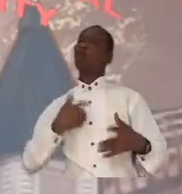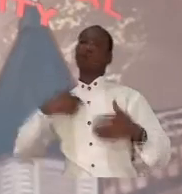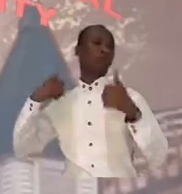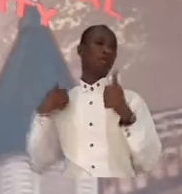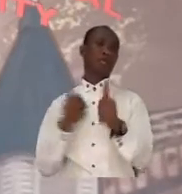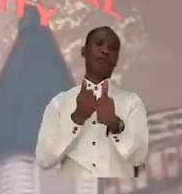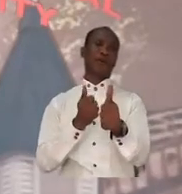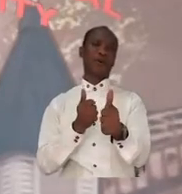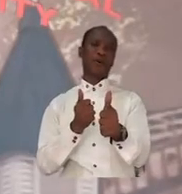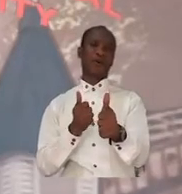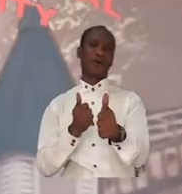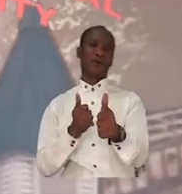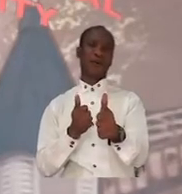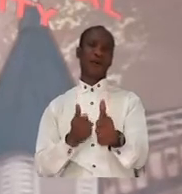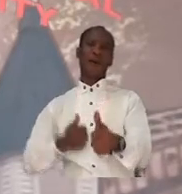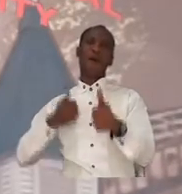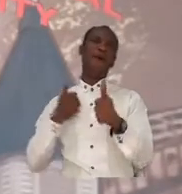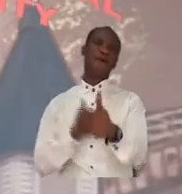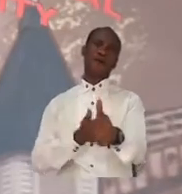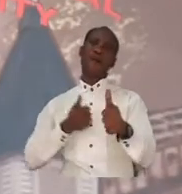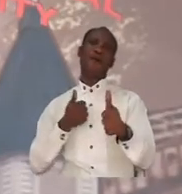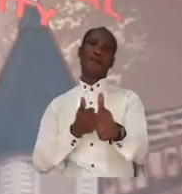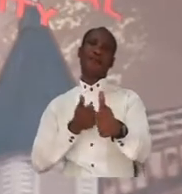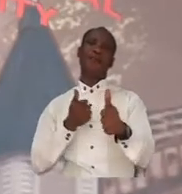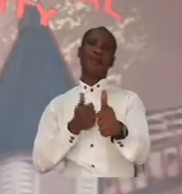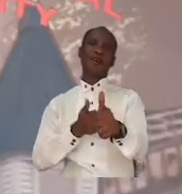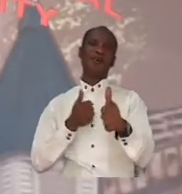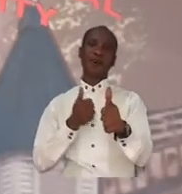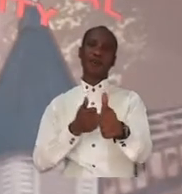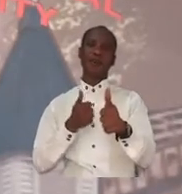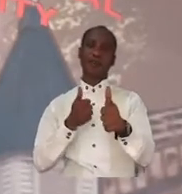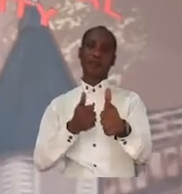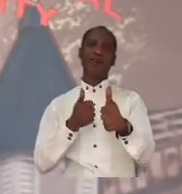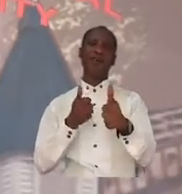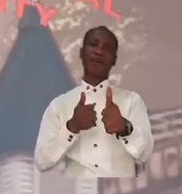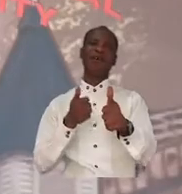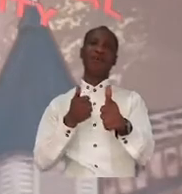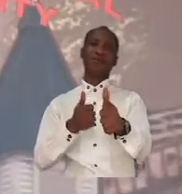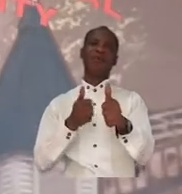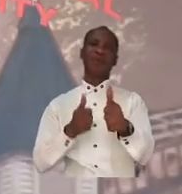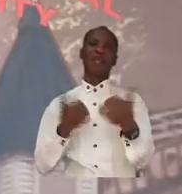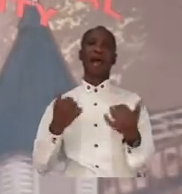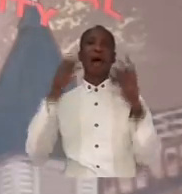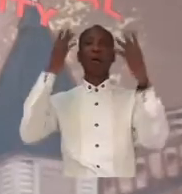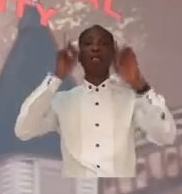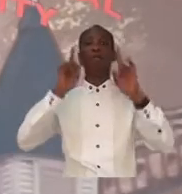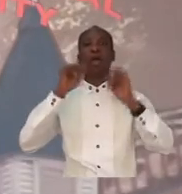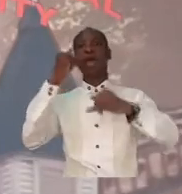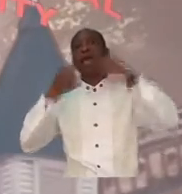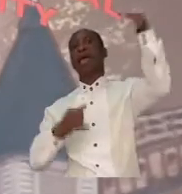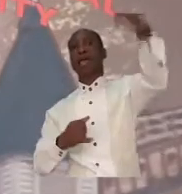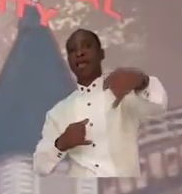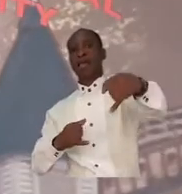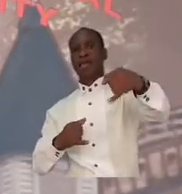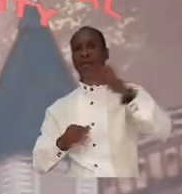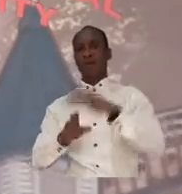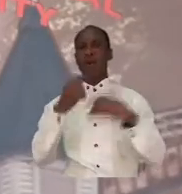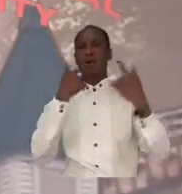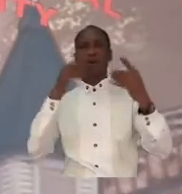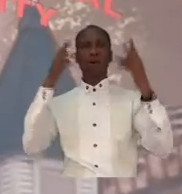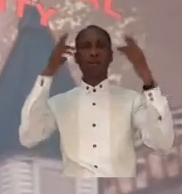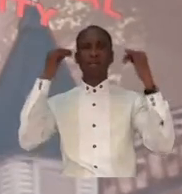nkwai na sabre no onyankopon eka sa kire Moses ojina epuna gya no ha ho se